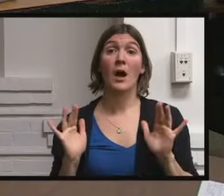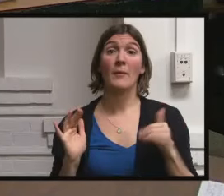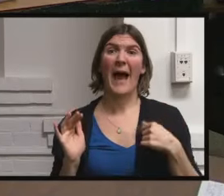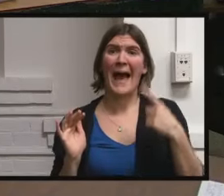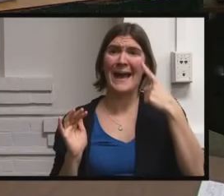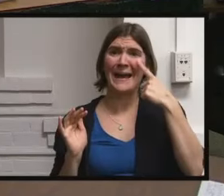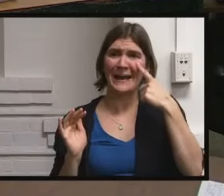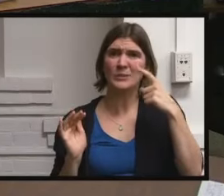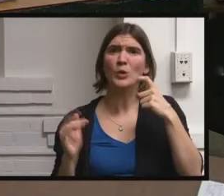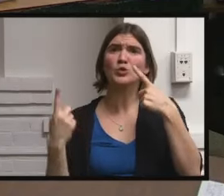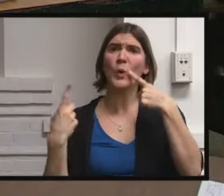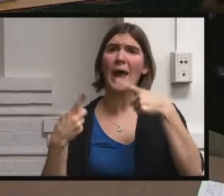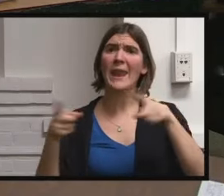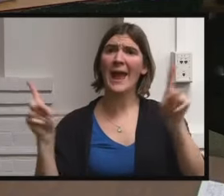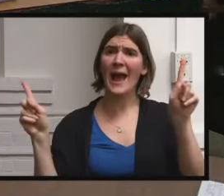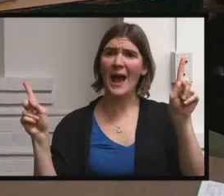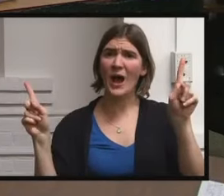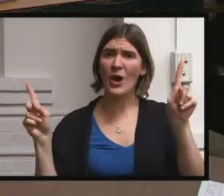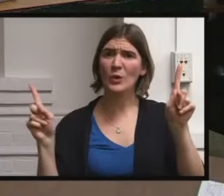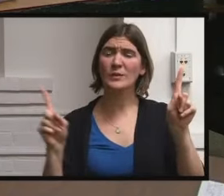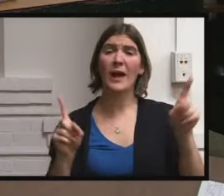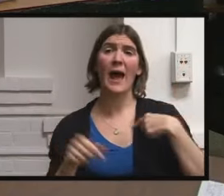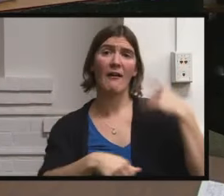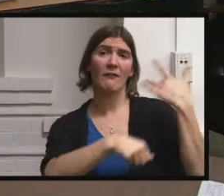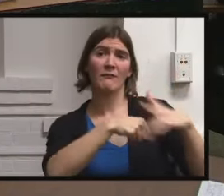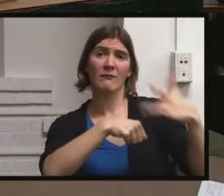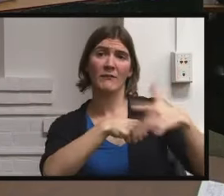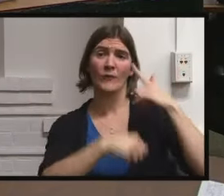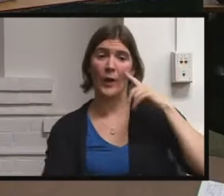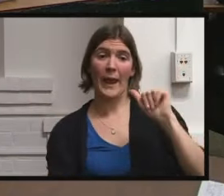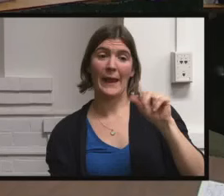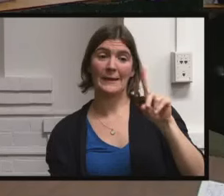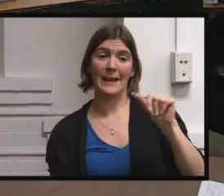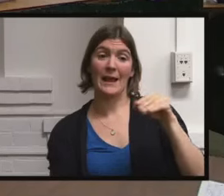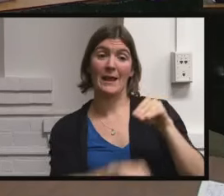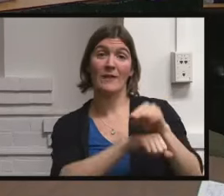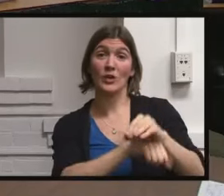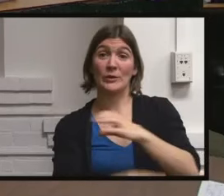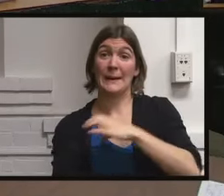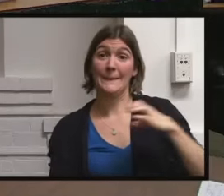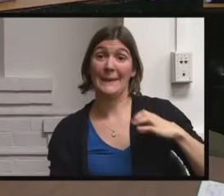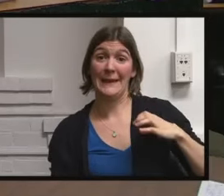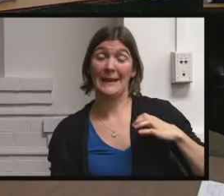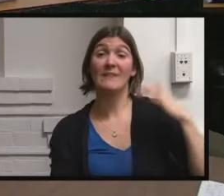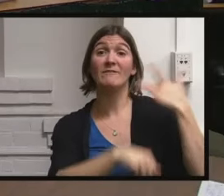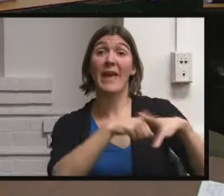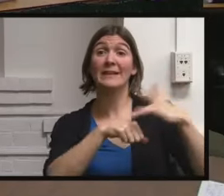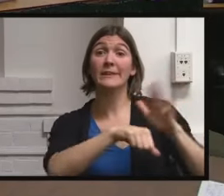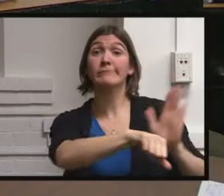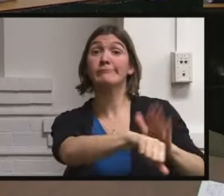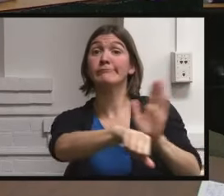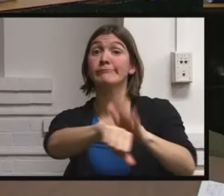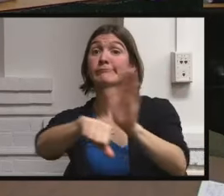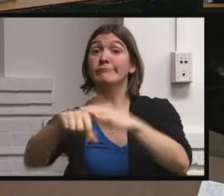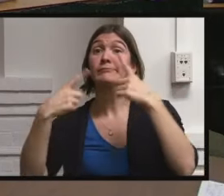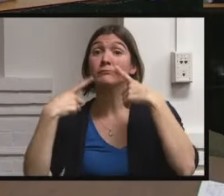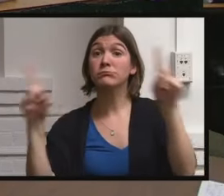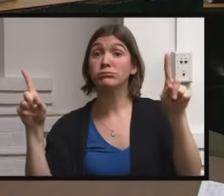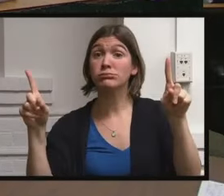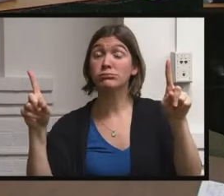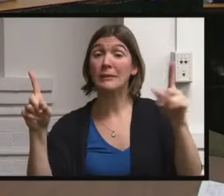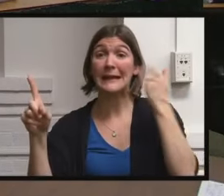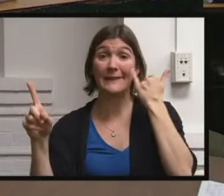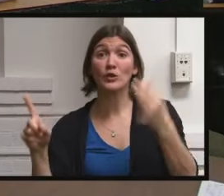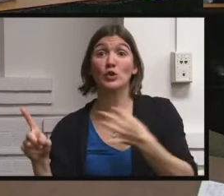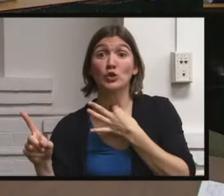see that we're supposed to announce a vacancy on the ADA Advisory Committee. So this serves as our announcement